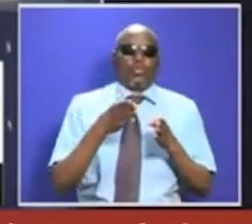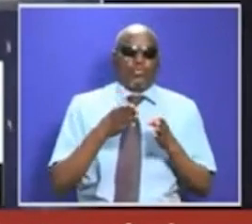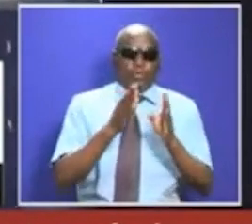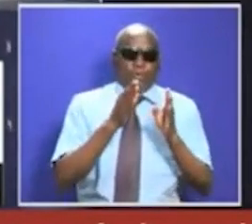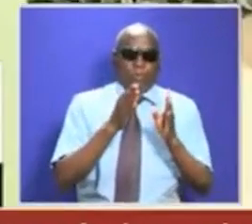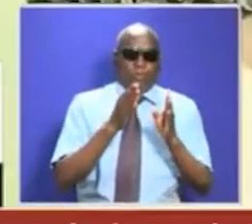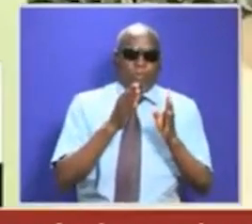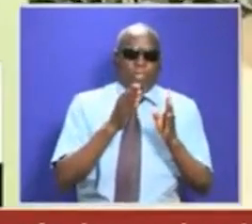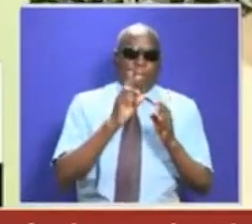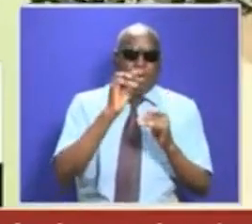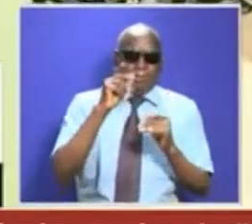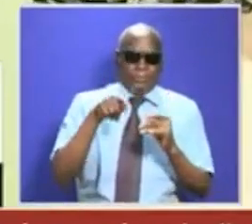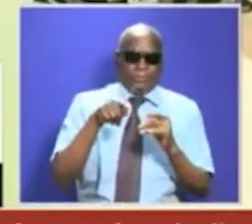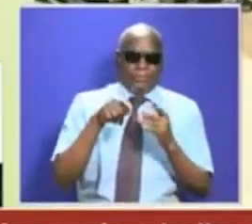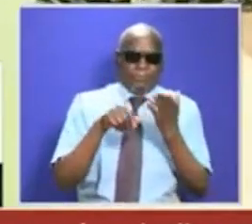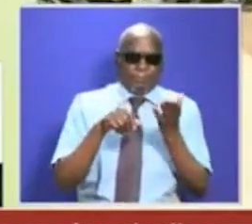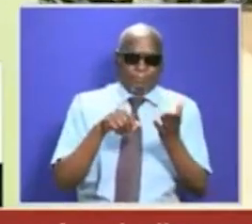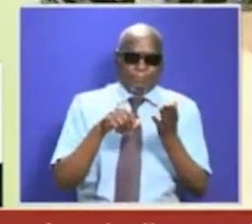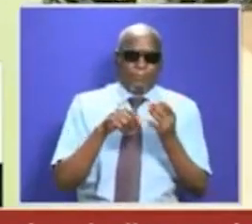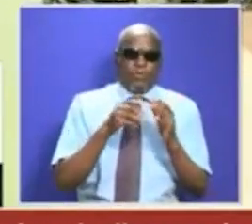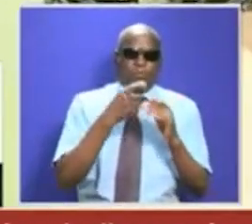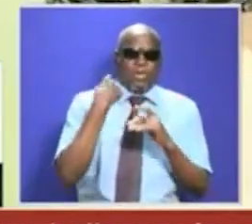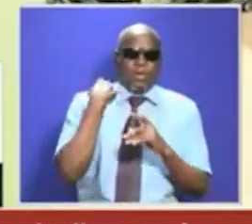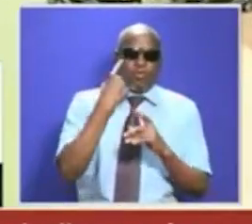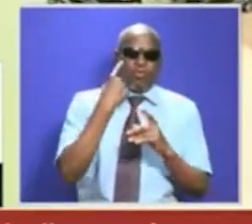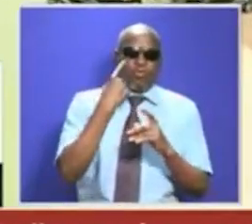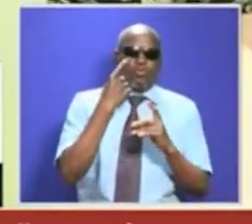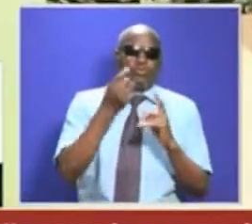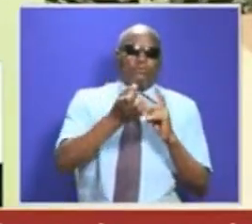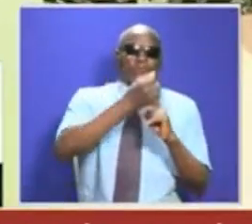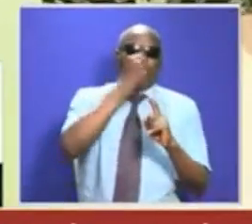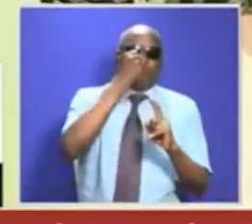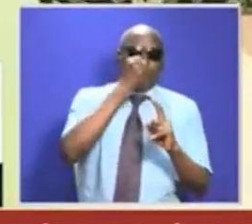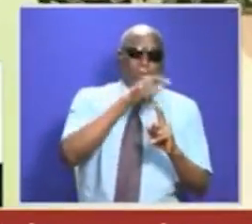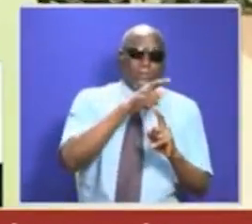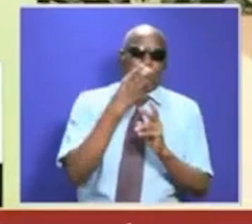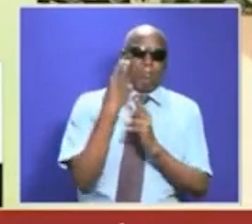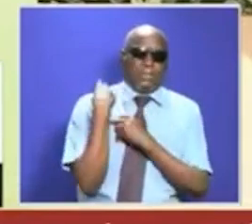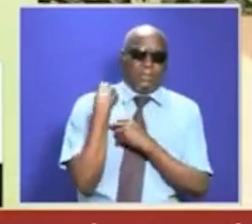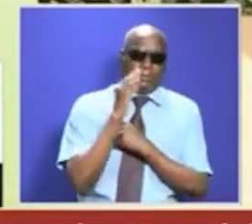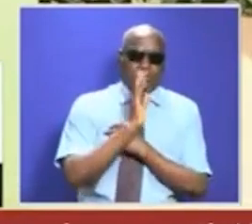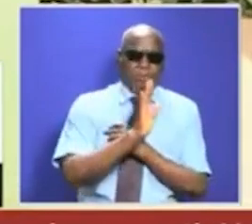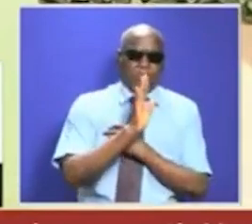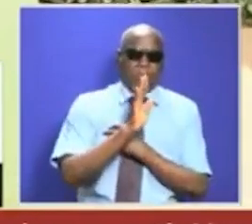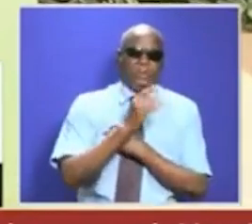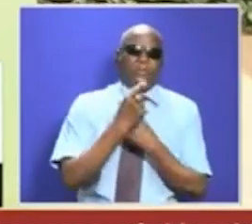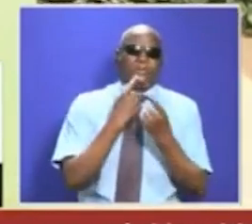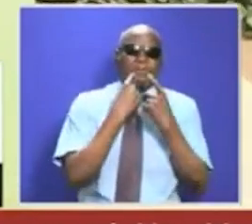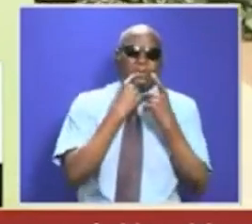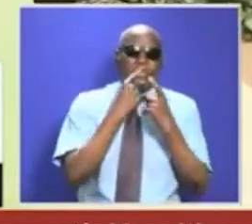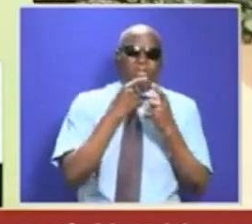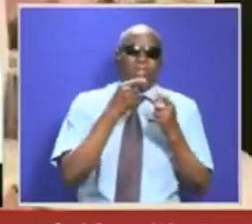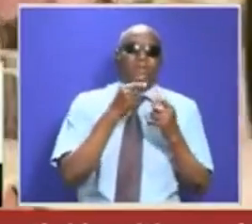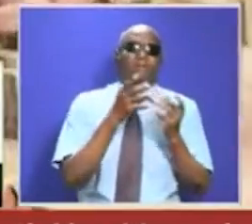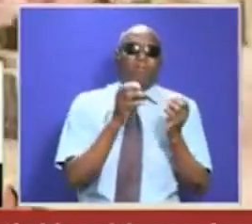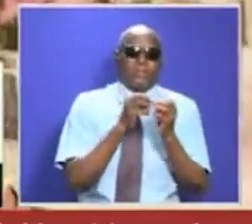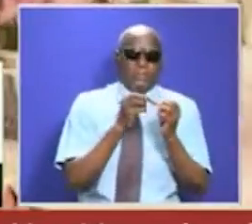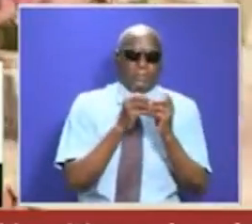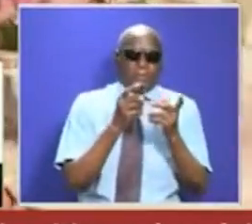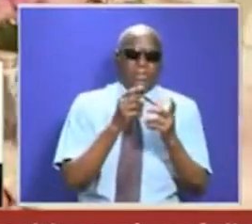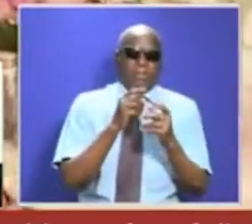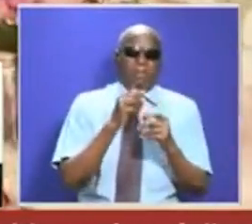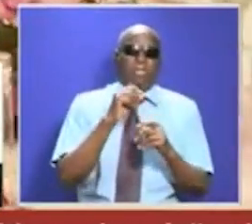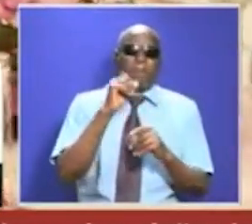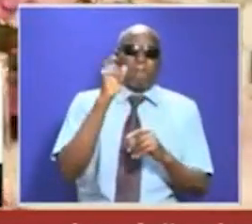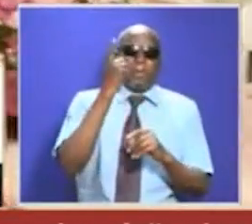of the objectives and priorities towards the realization of their mandate. Speaking at the launch event, President's Advisor on